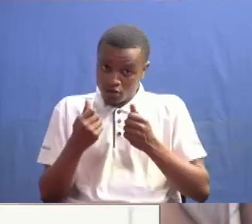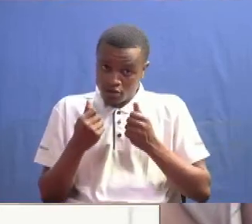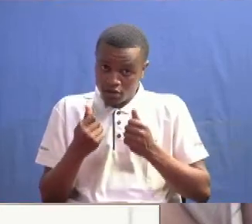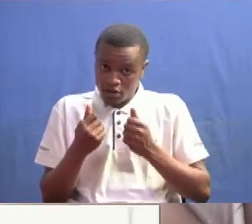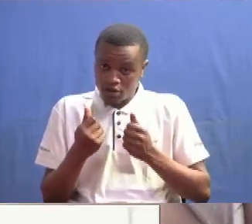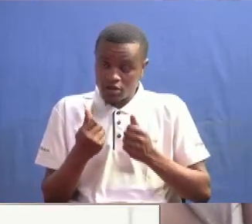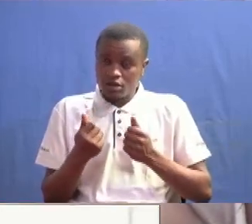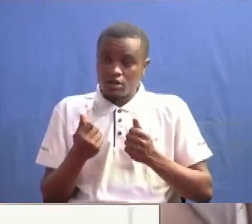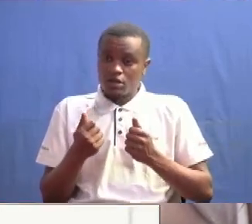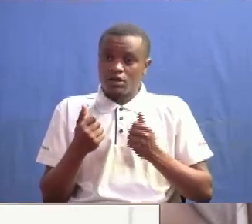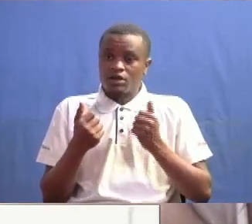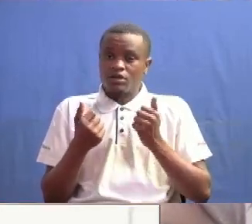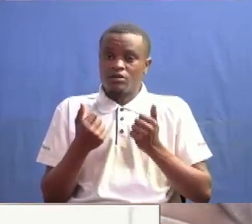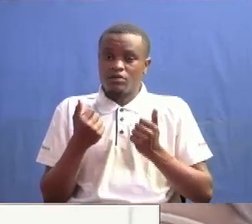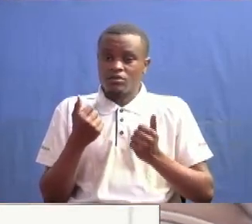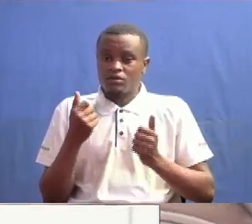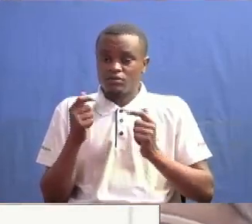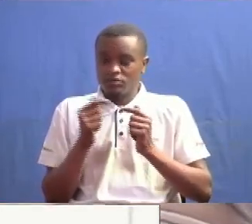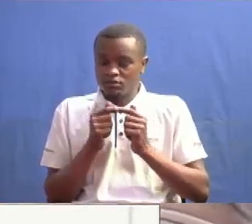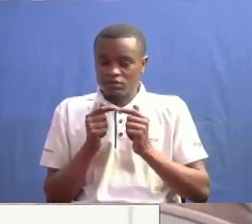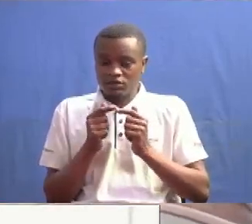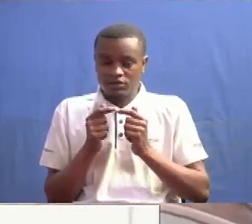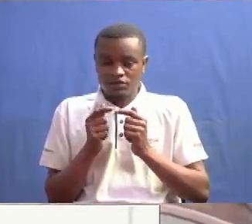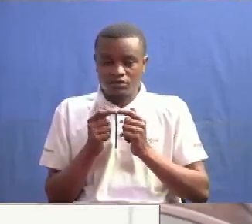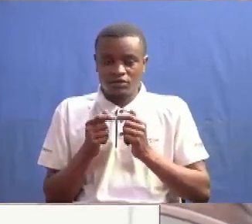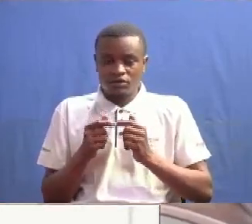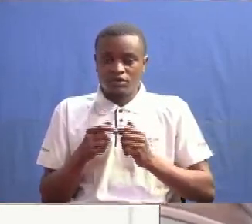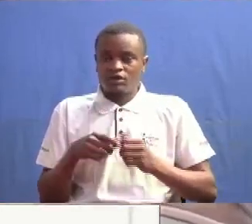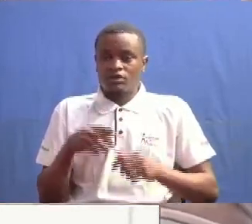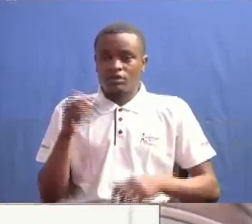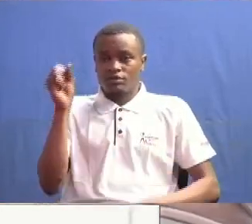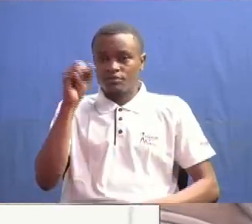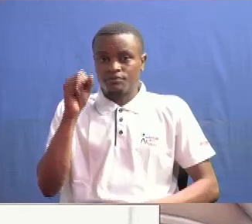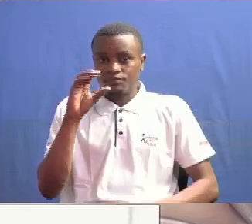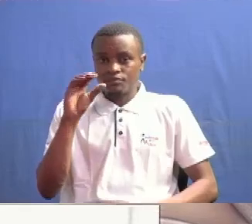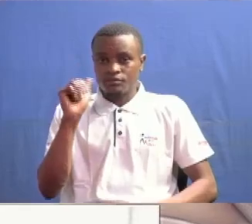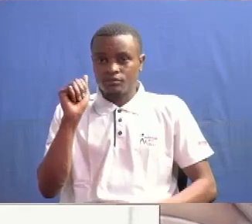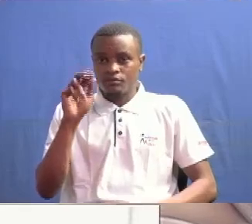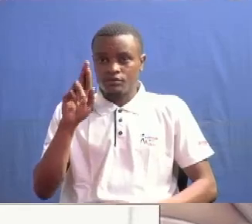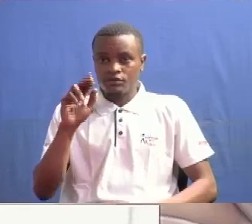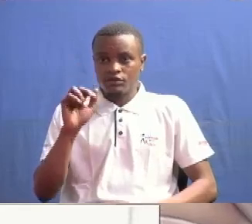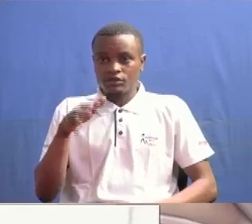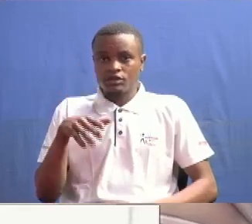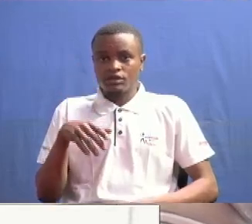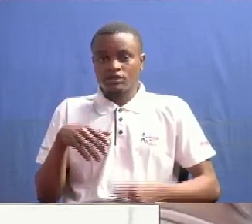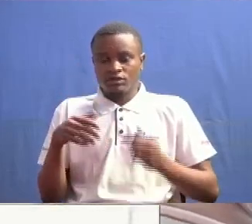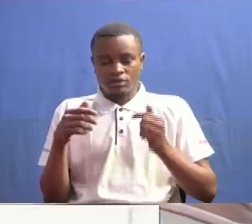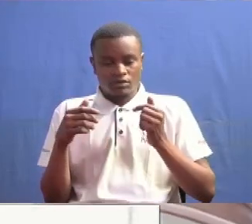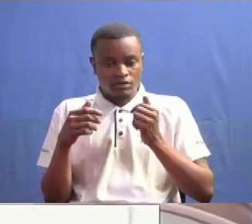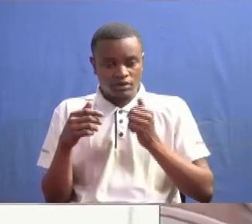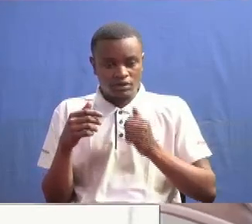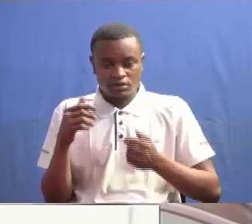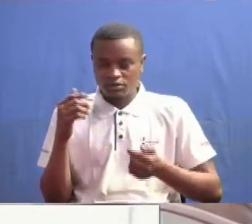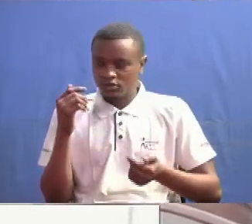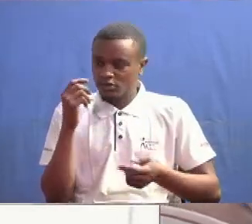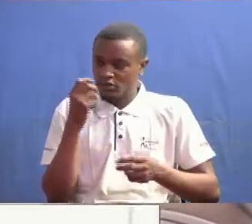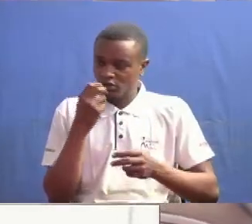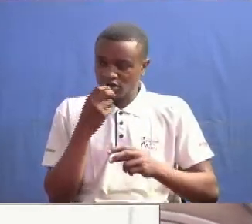very tough. So that scar makes it very tough for that kind of surgery to be done. But that is